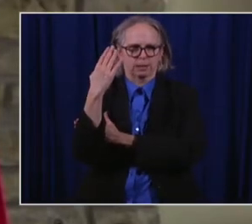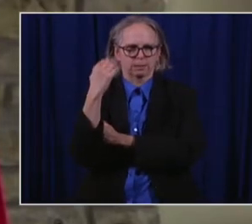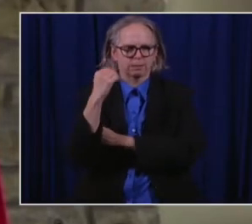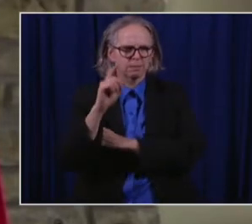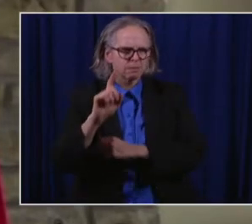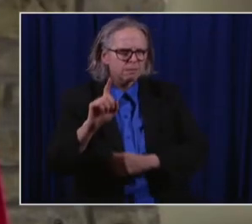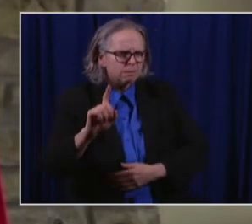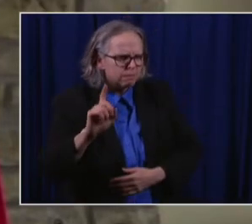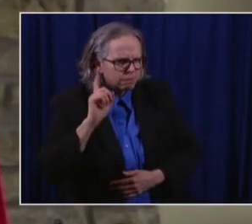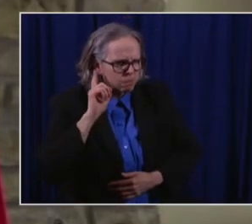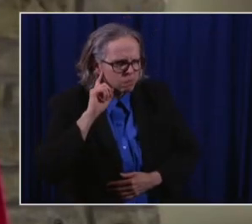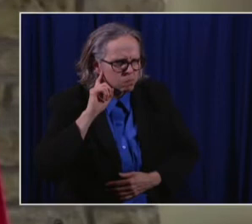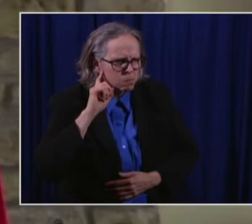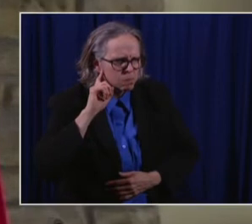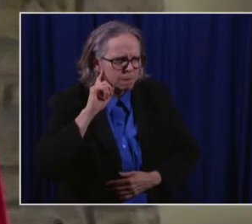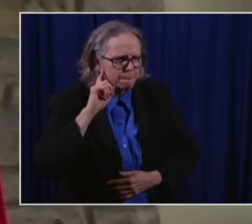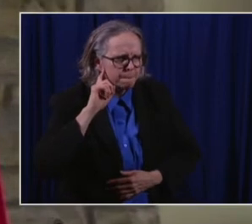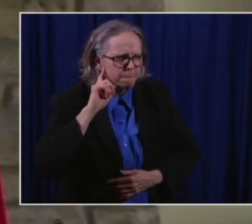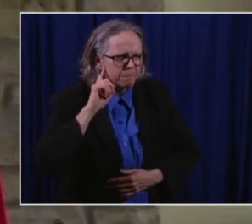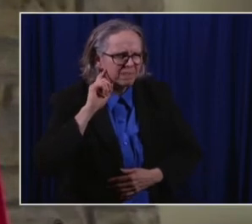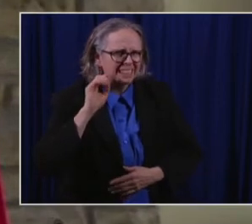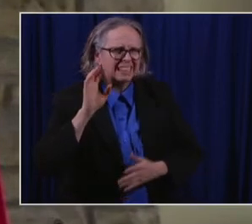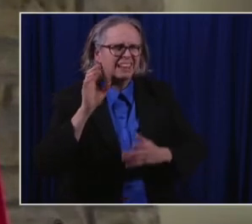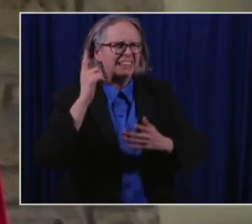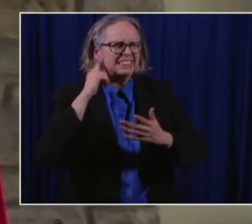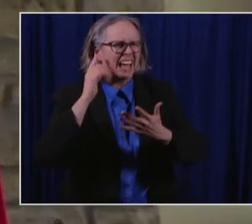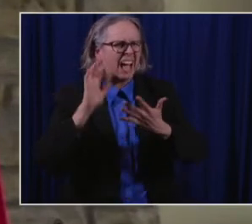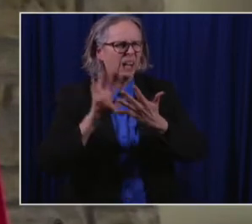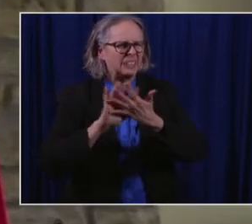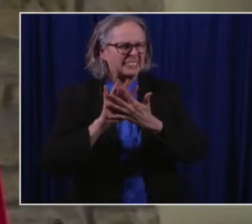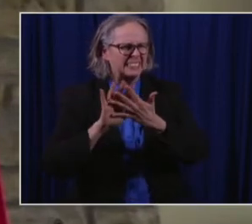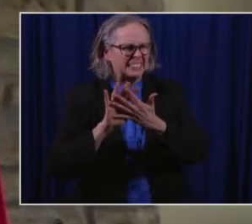the veto Getting a feedback there, I guess.